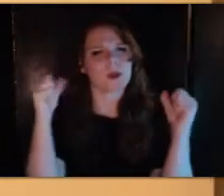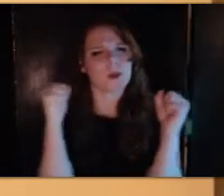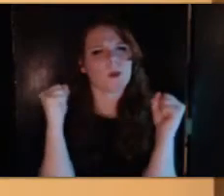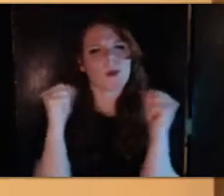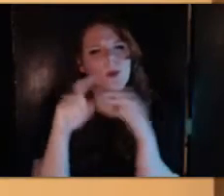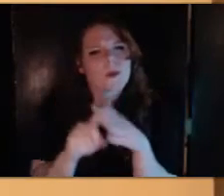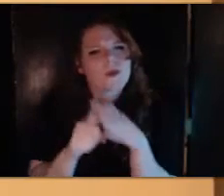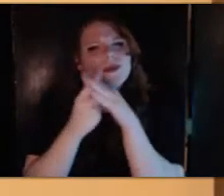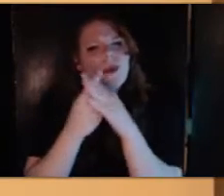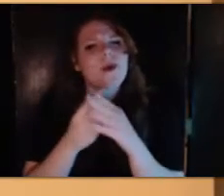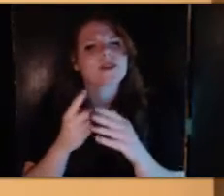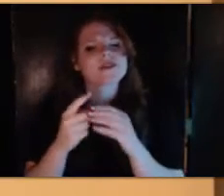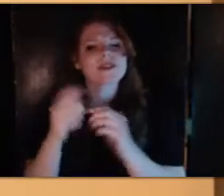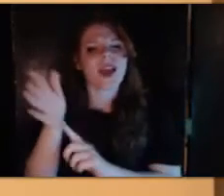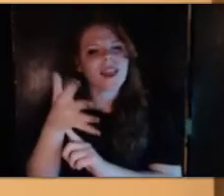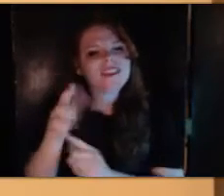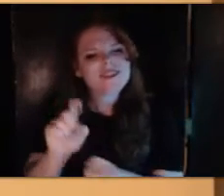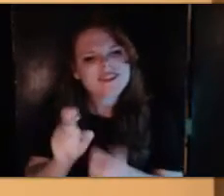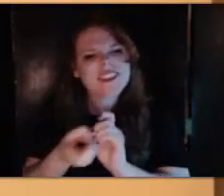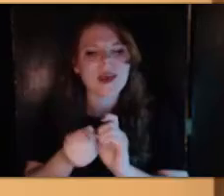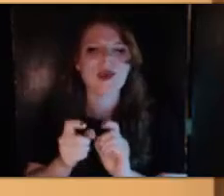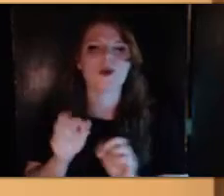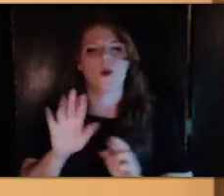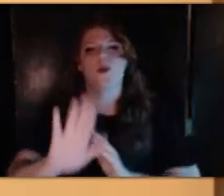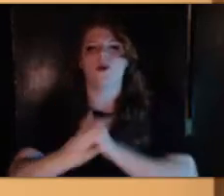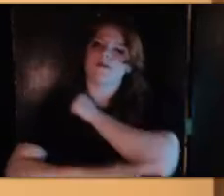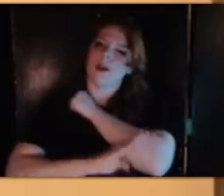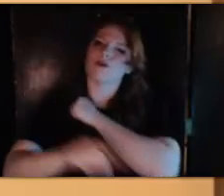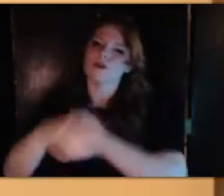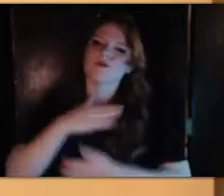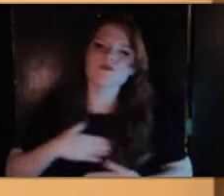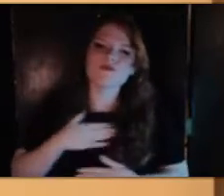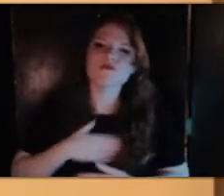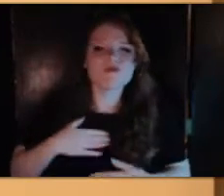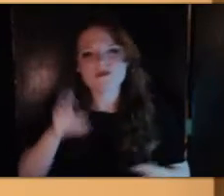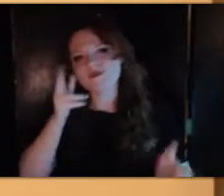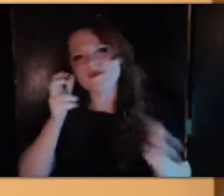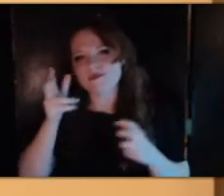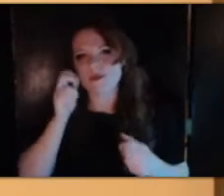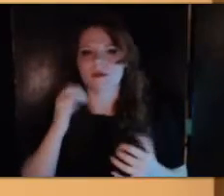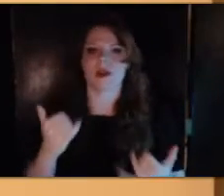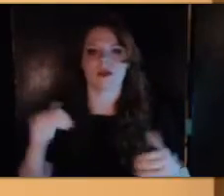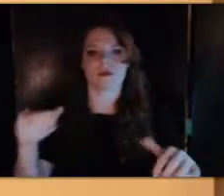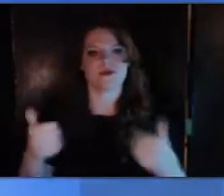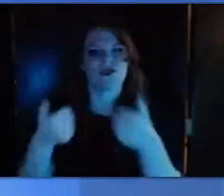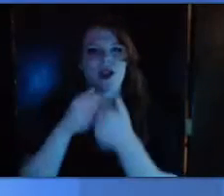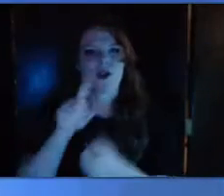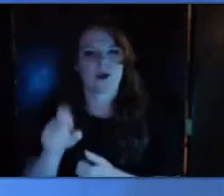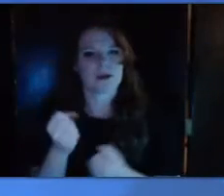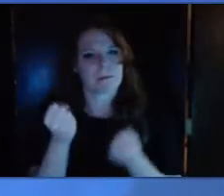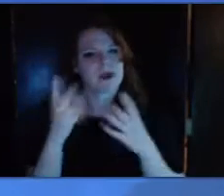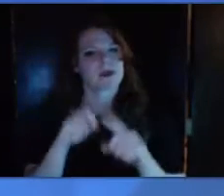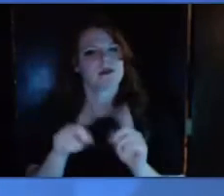you're enjoying your fall so far. Let's get going with today's challenge question, which covers a number of